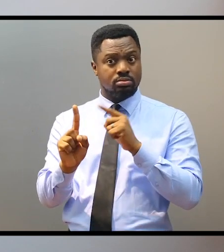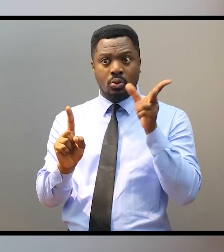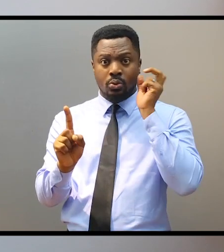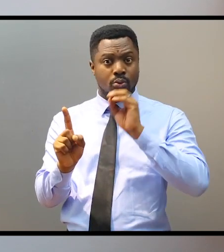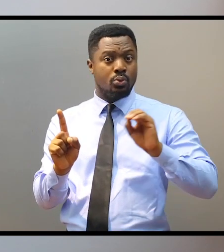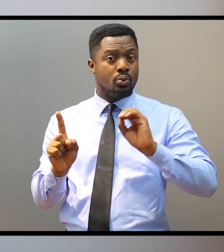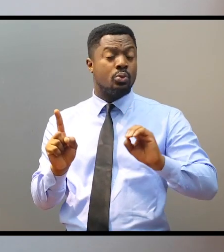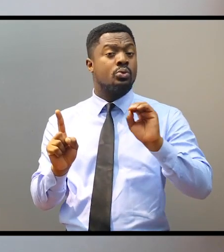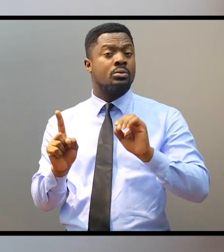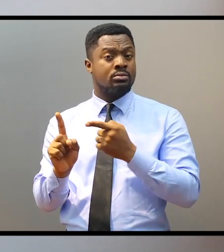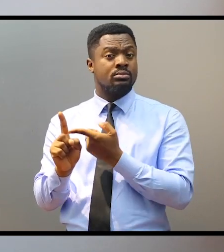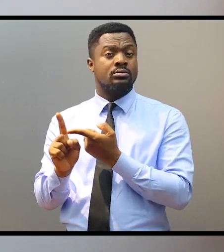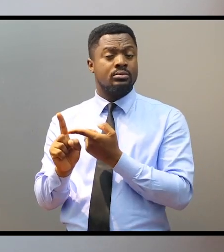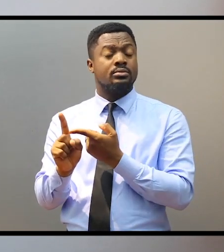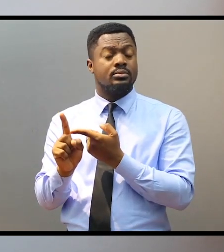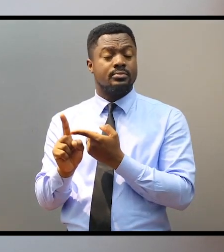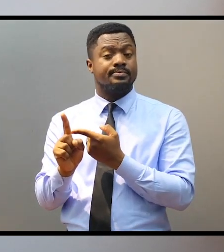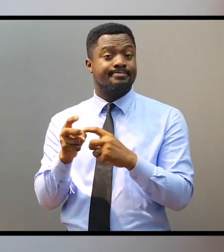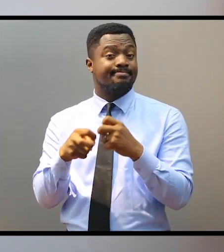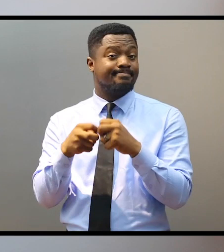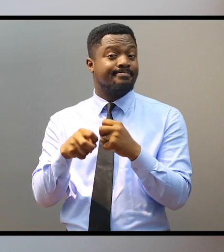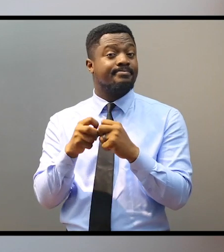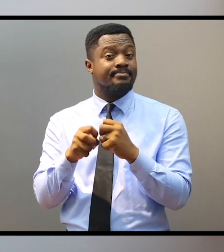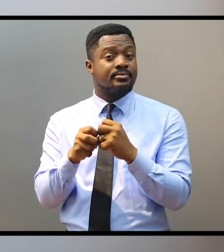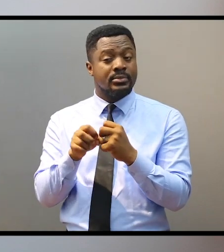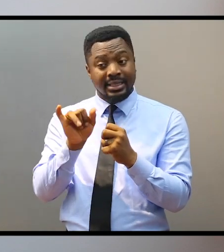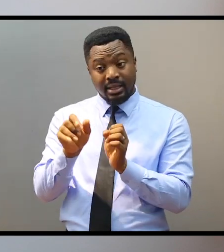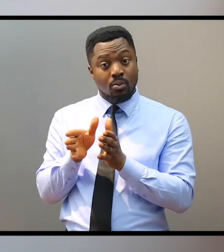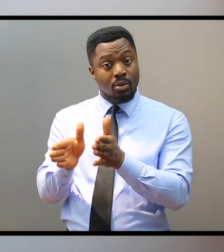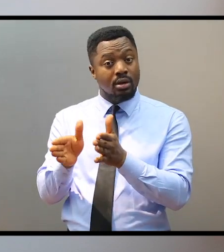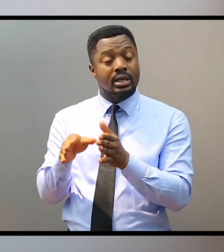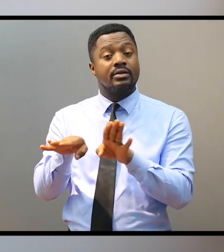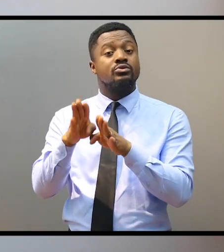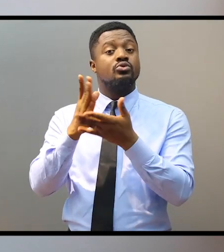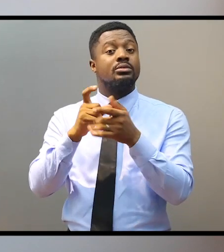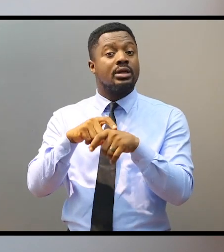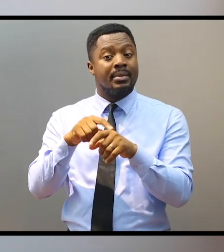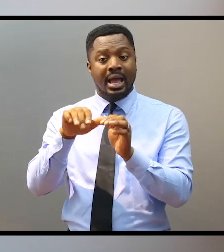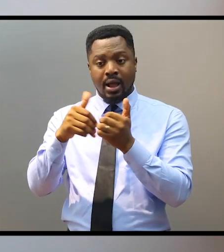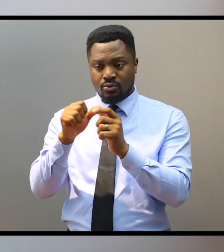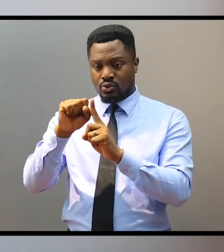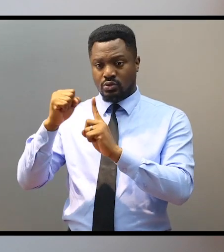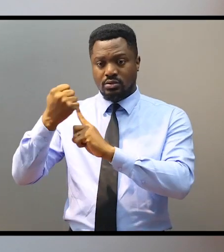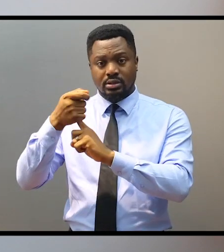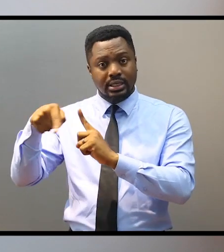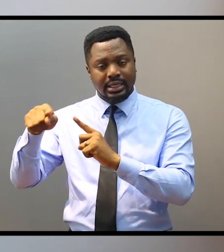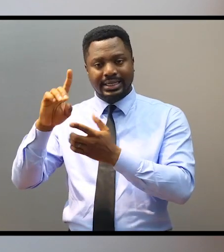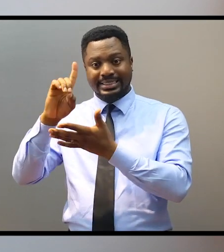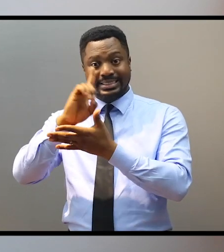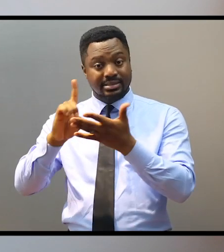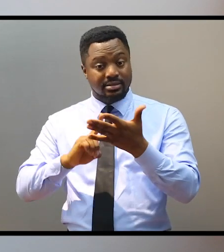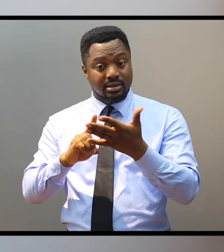or be able to function well. So in that situation, even sometimes how society